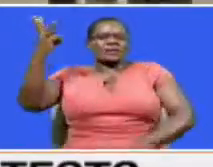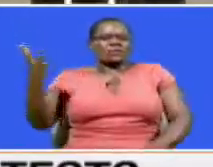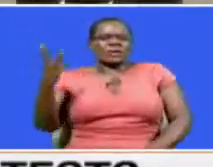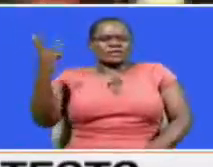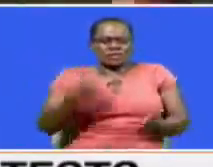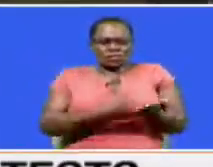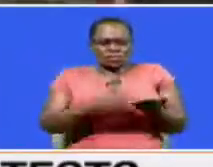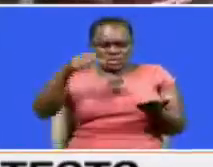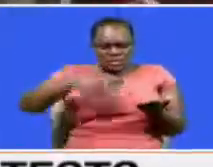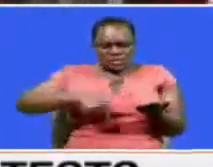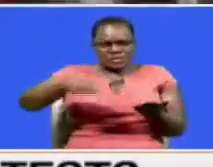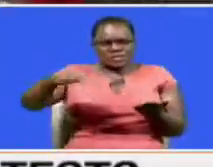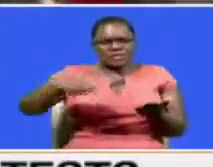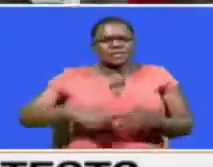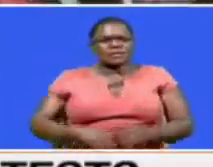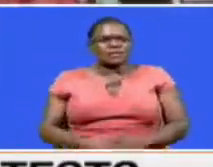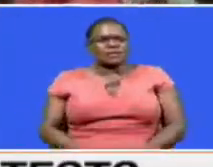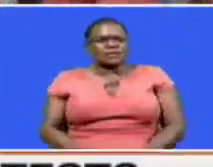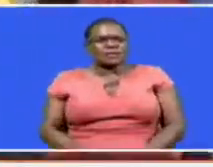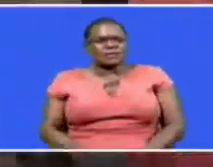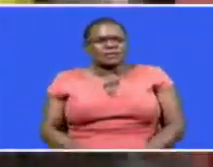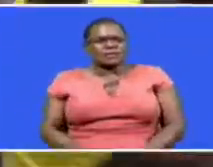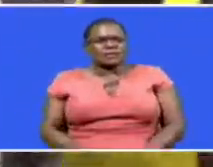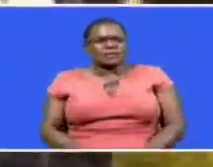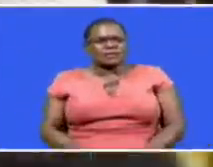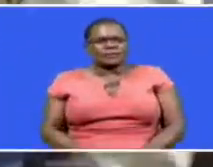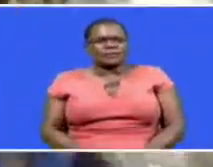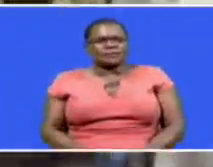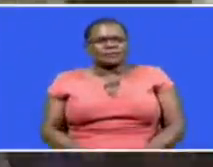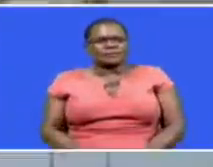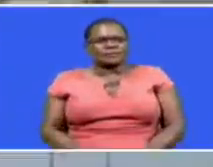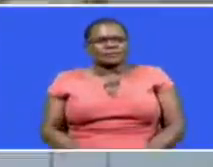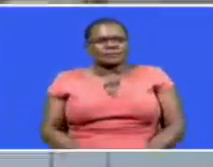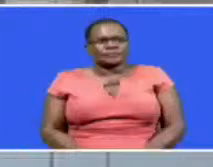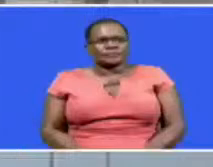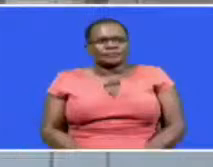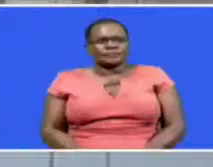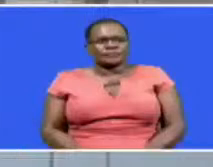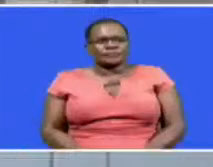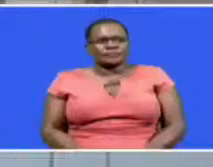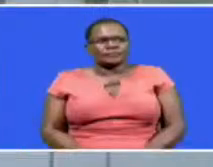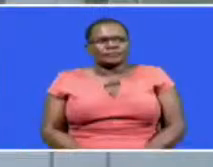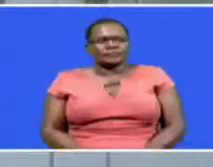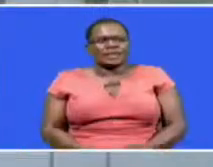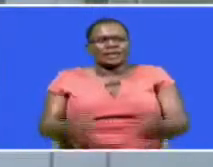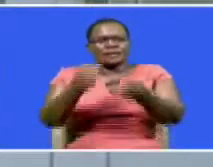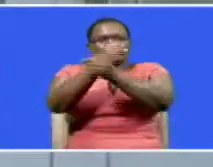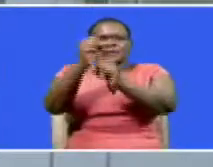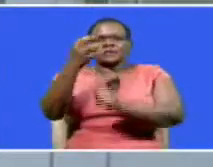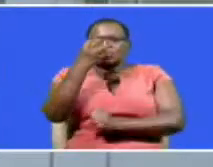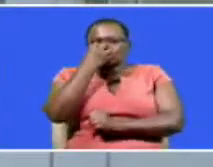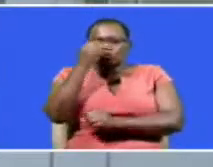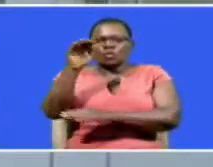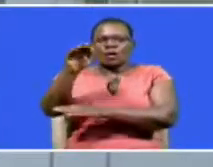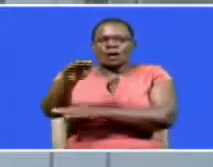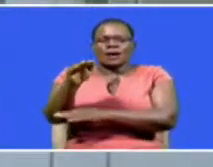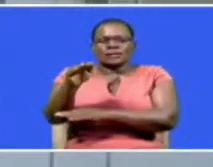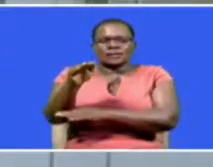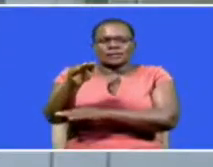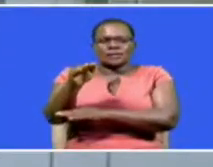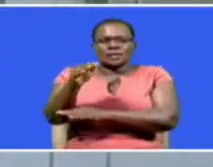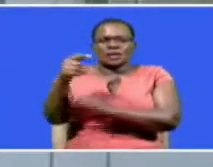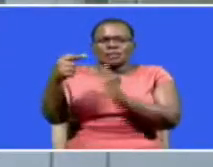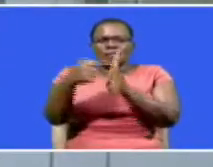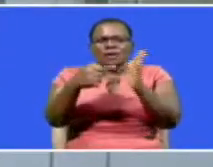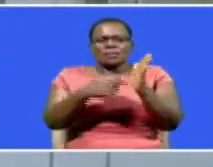Day this week. Winfrey Owino, KTN News. Further afield, President William Ruto has called for an